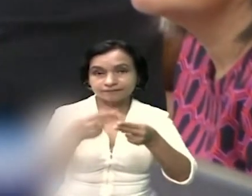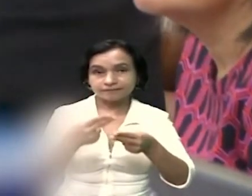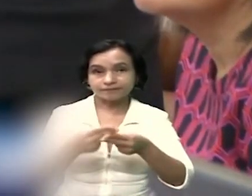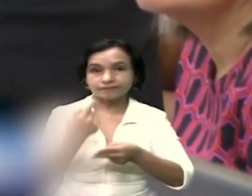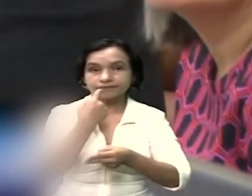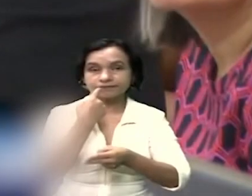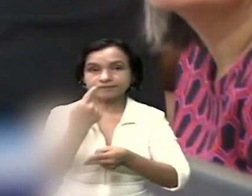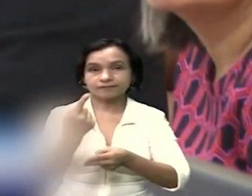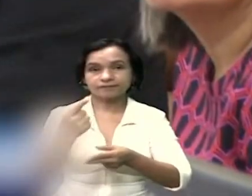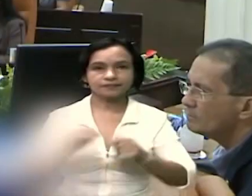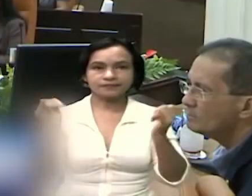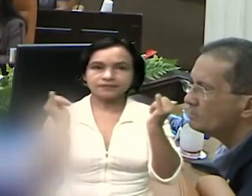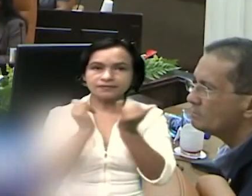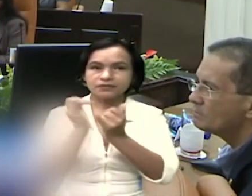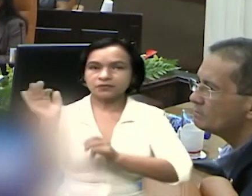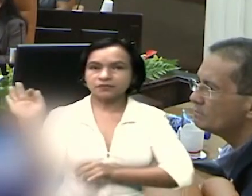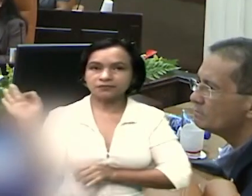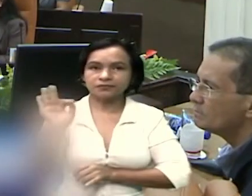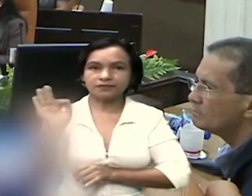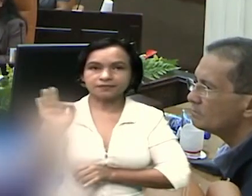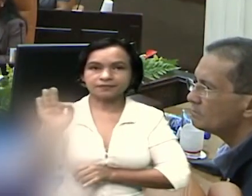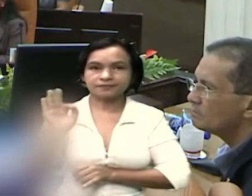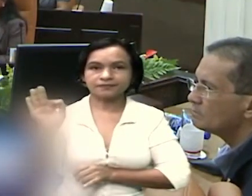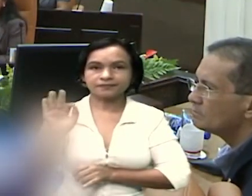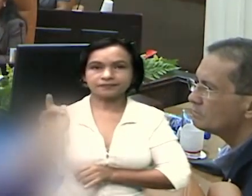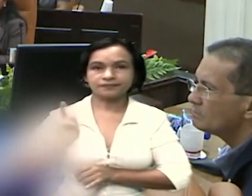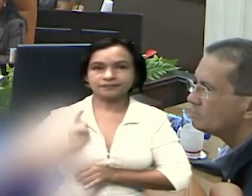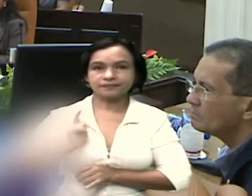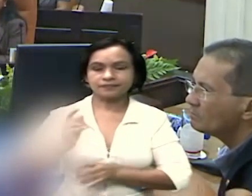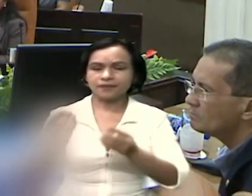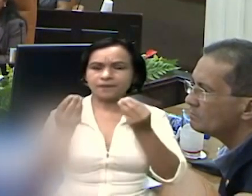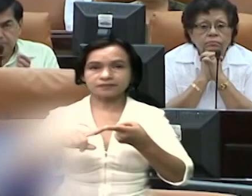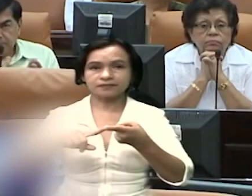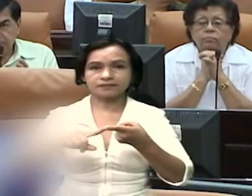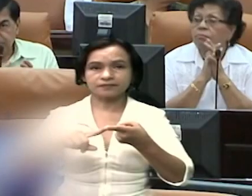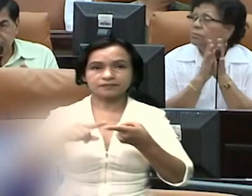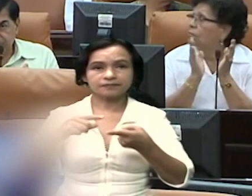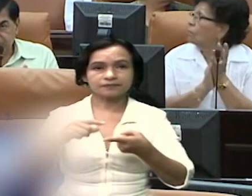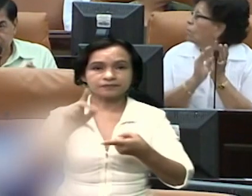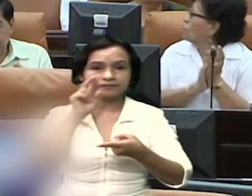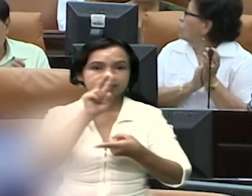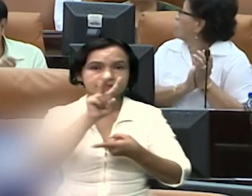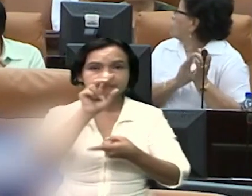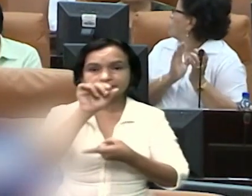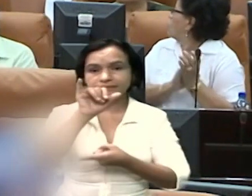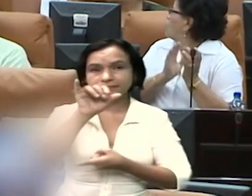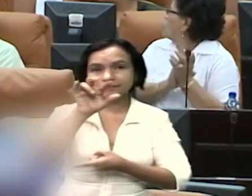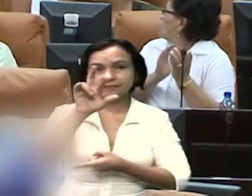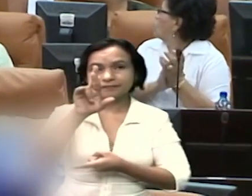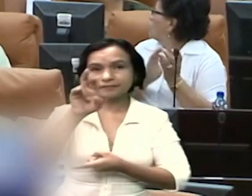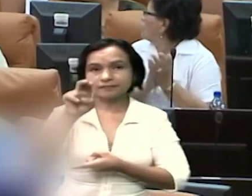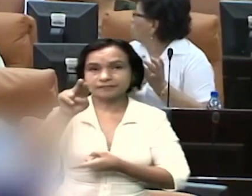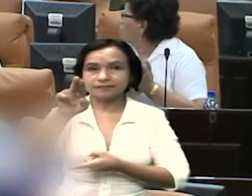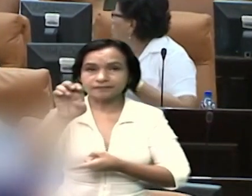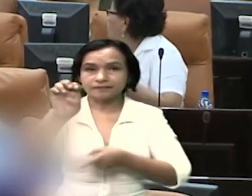against free speech in the country, says the opposition and several international organizations. It establishes a punishment of